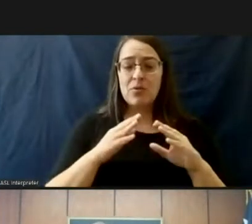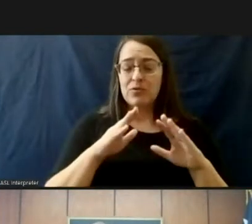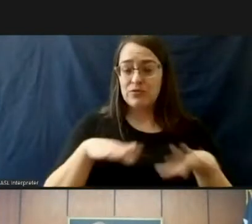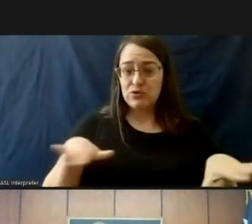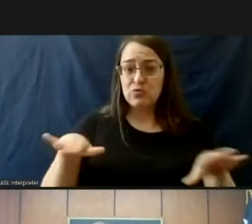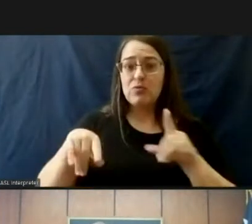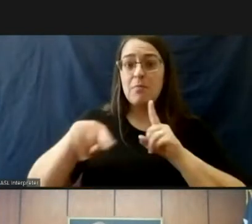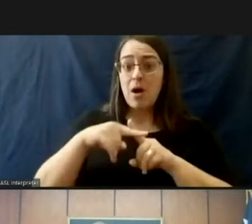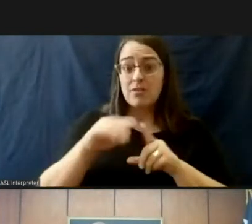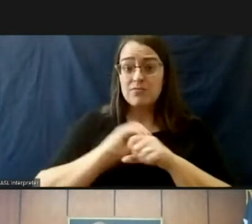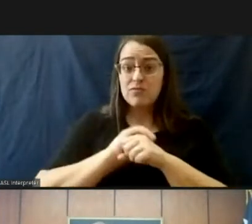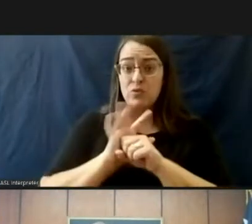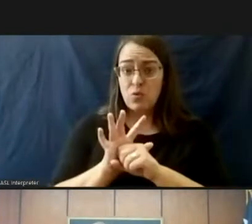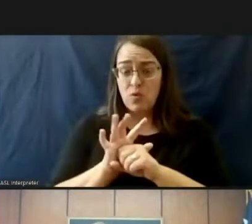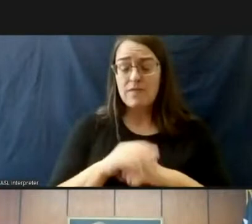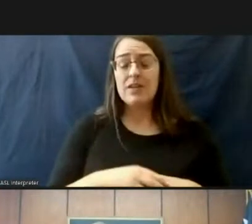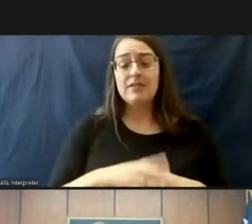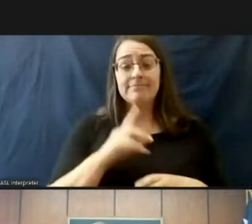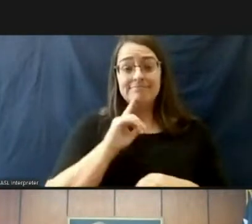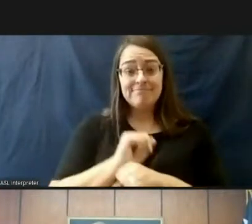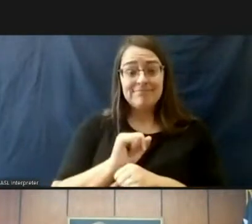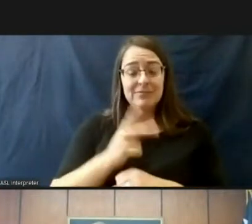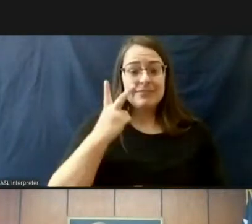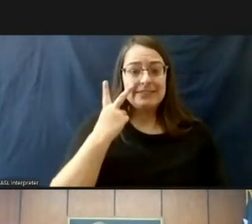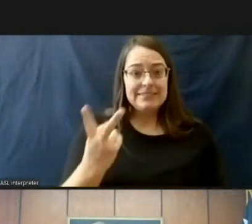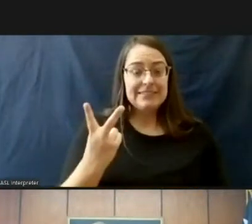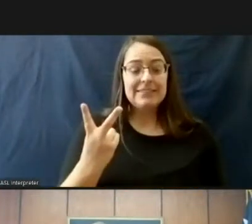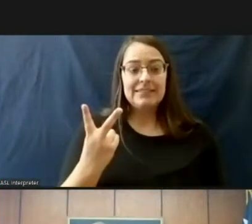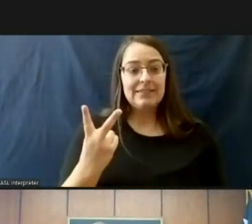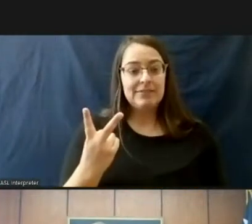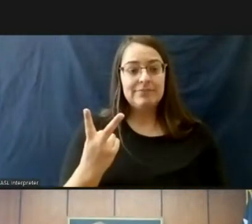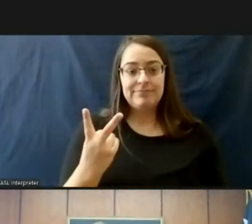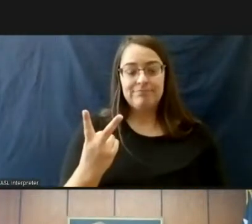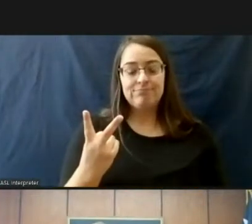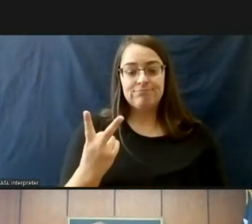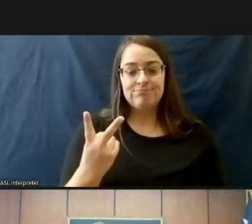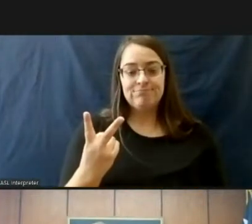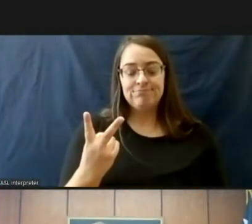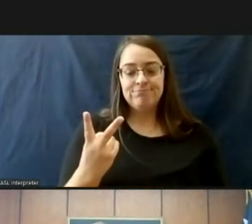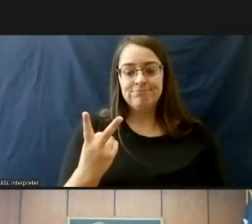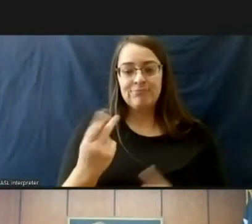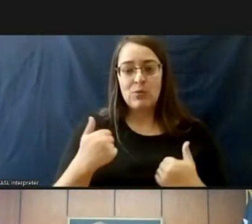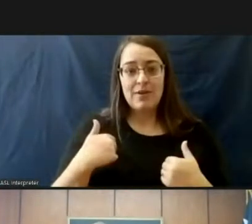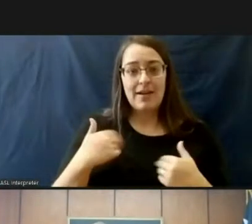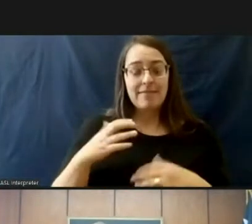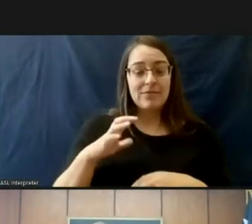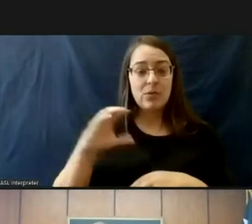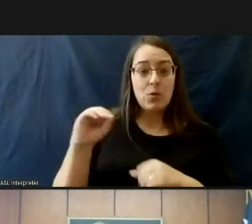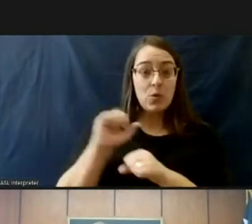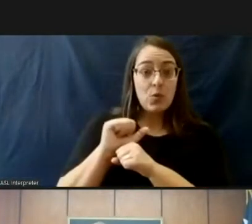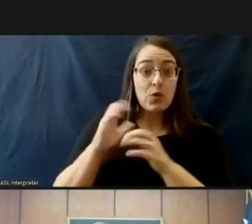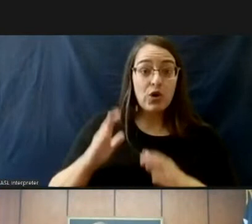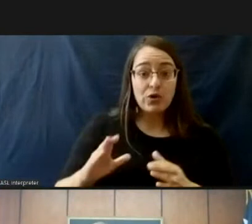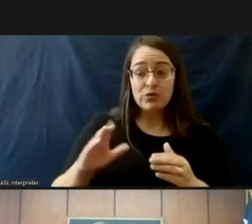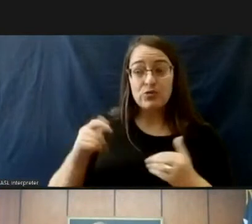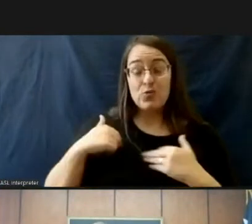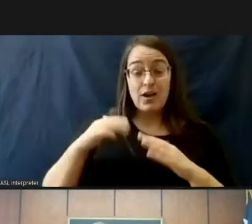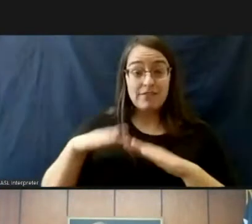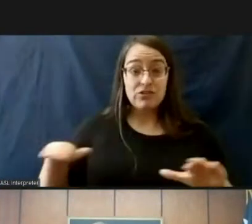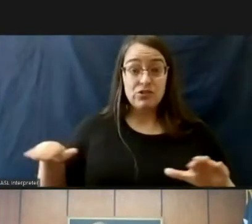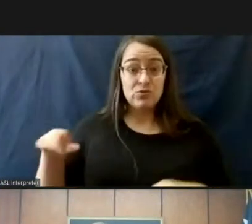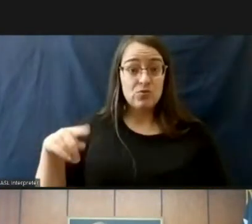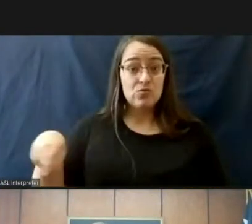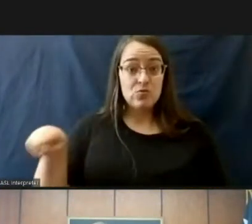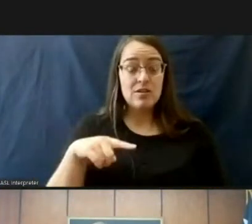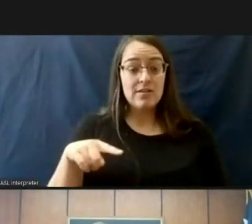COVID. And we're definitely seeing that we have coworkers who have children who are in